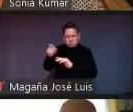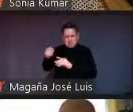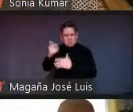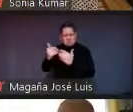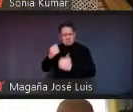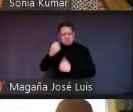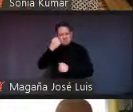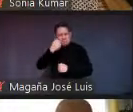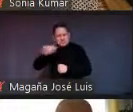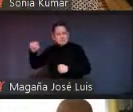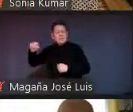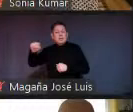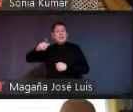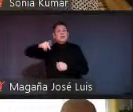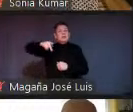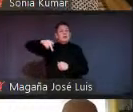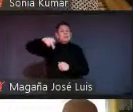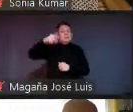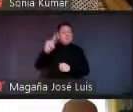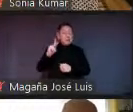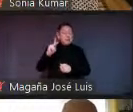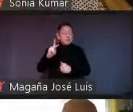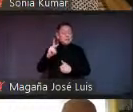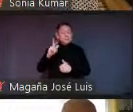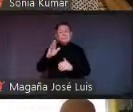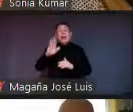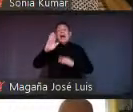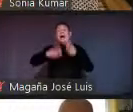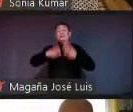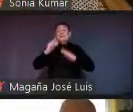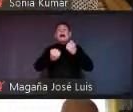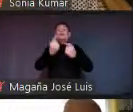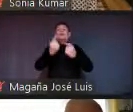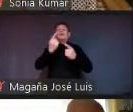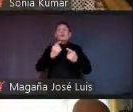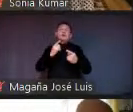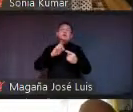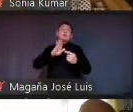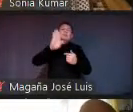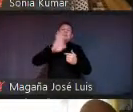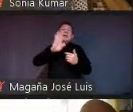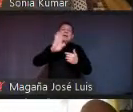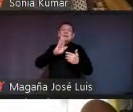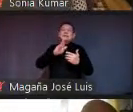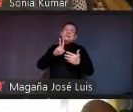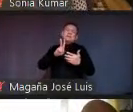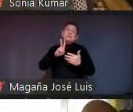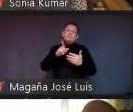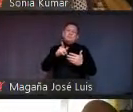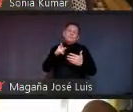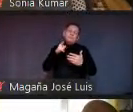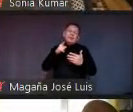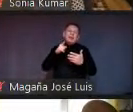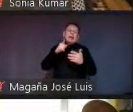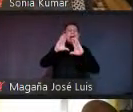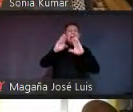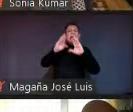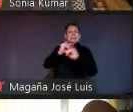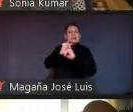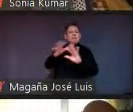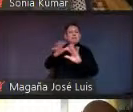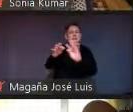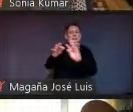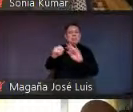the interesting bit of medicine that we all see when we're practicing with our patients, the uncertainty, the challenges, the complexity that we see with our